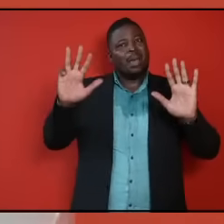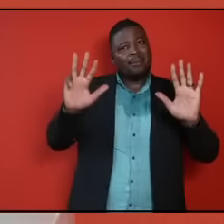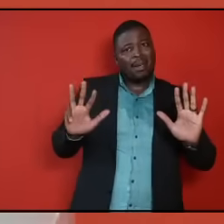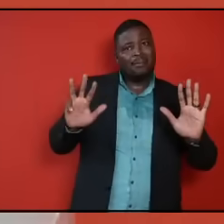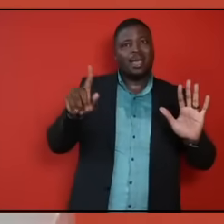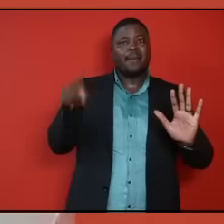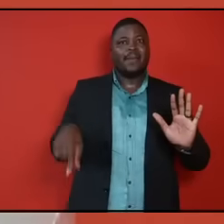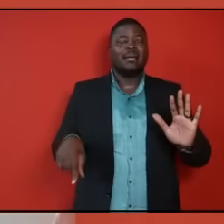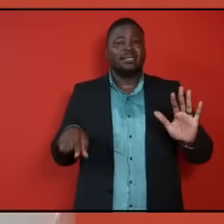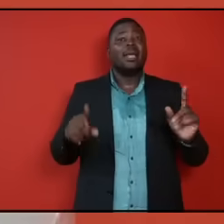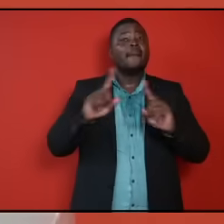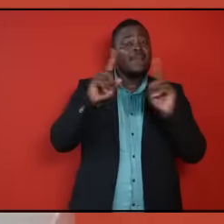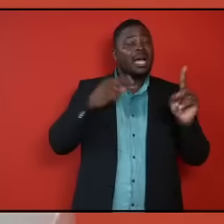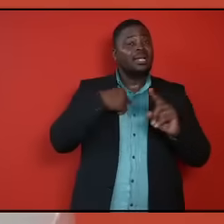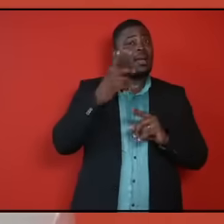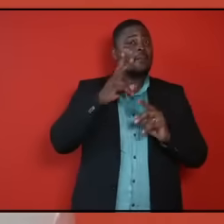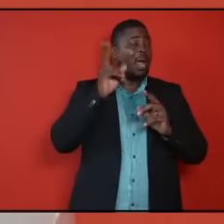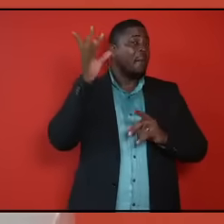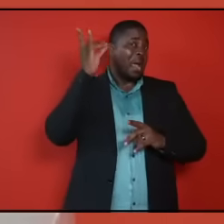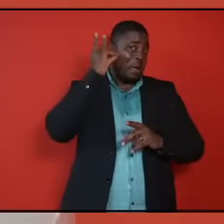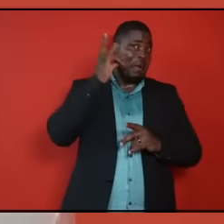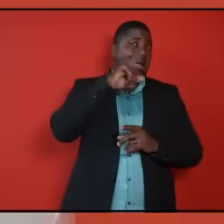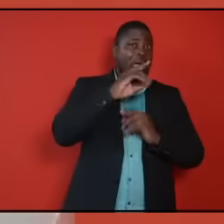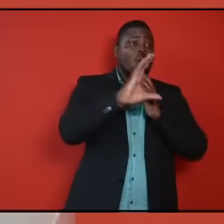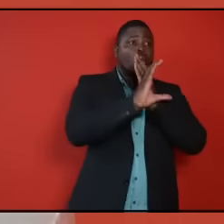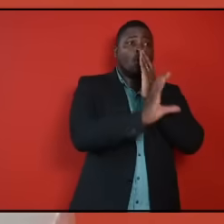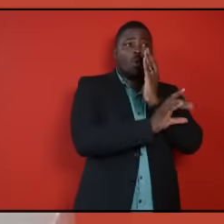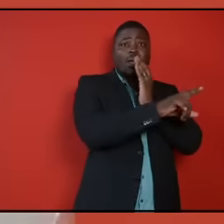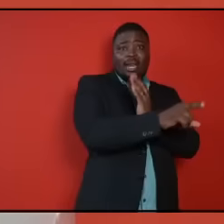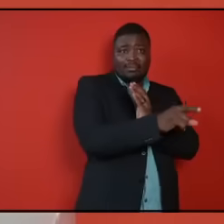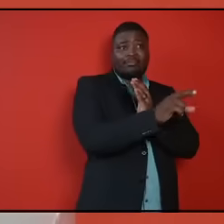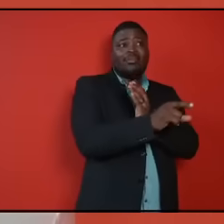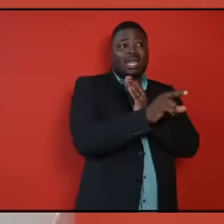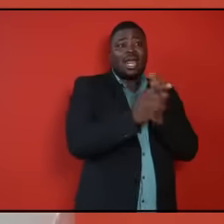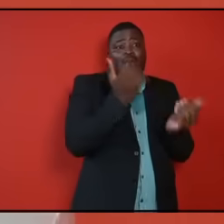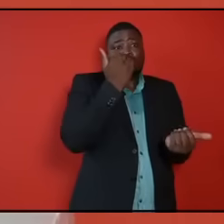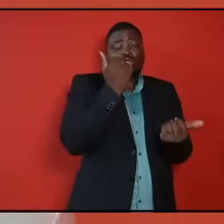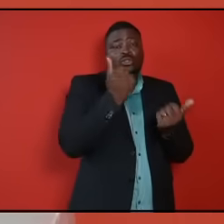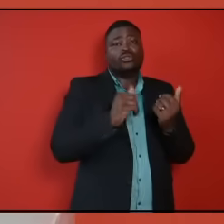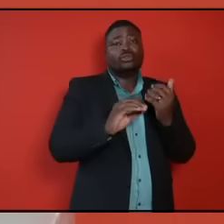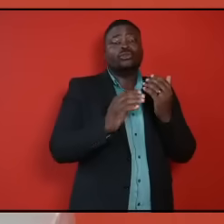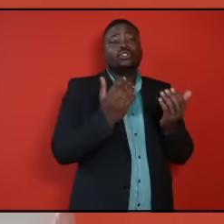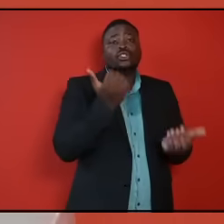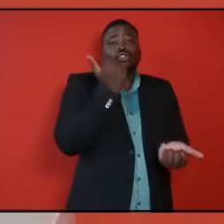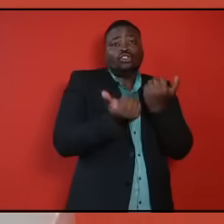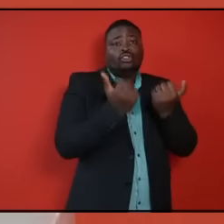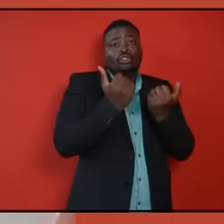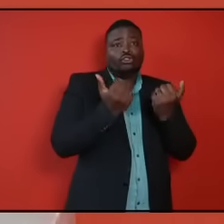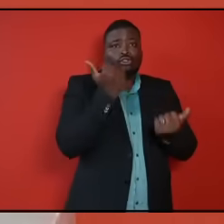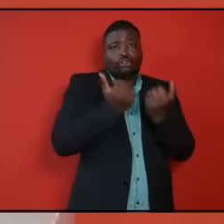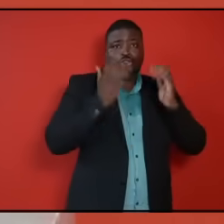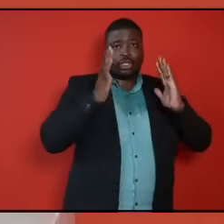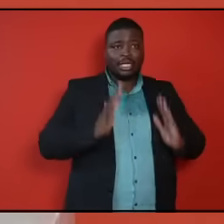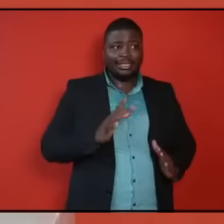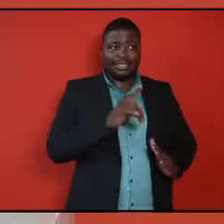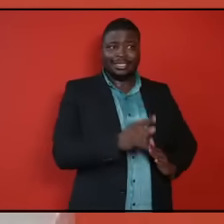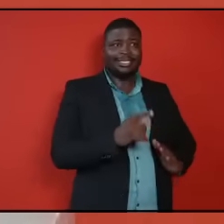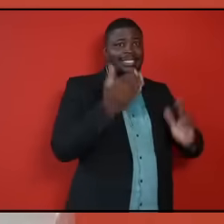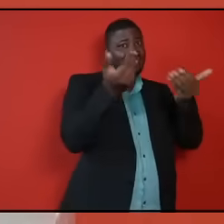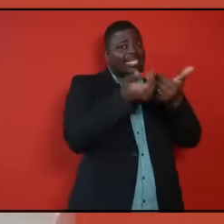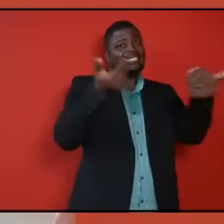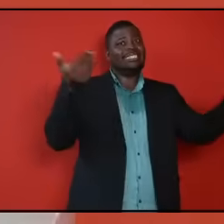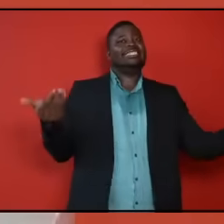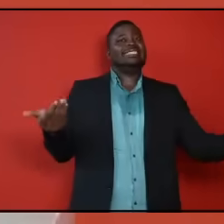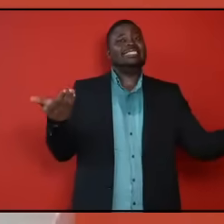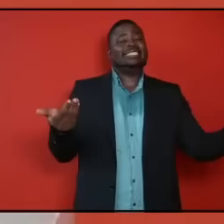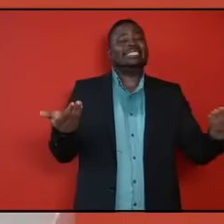sharply divided on that matter. And it looks like there will be 2 or